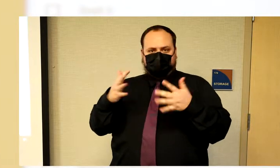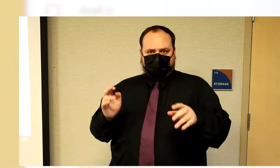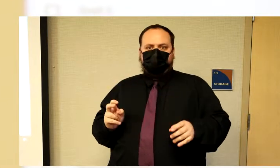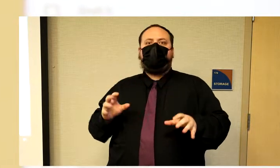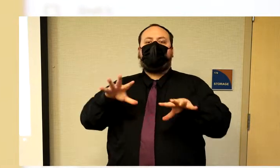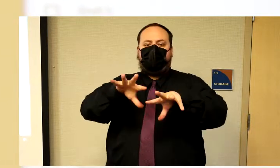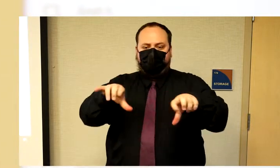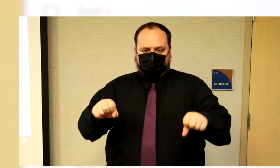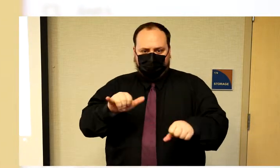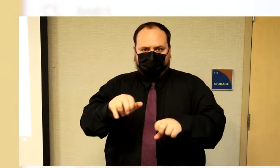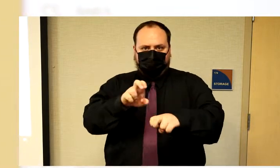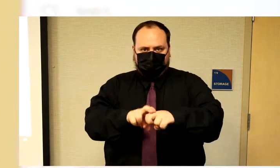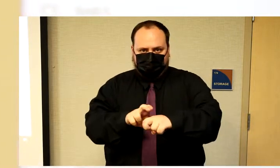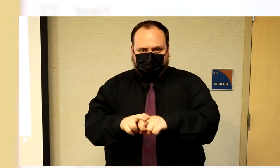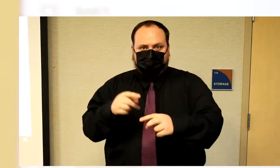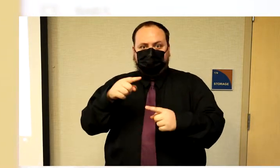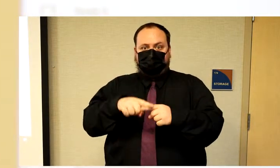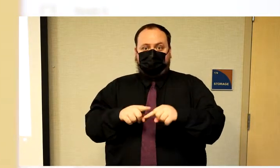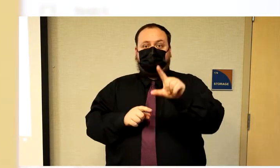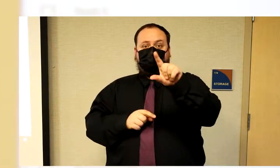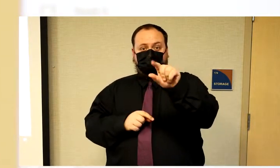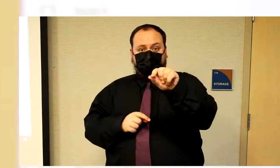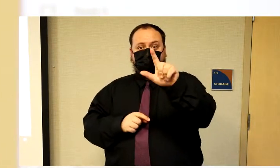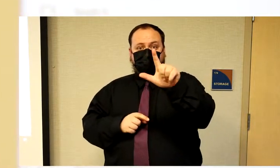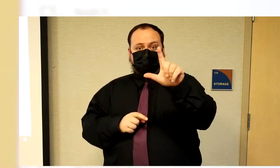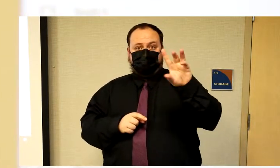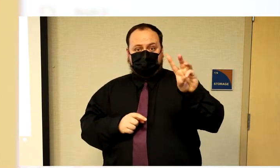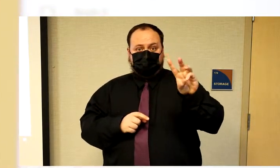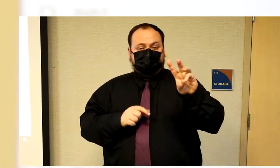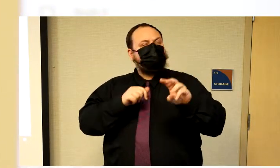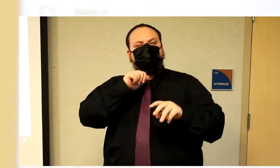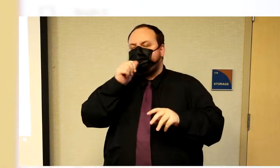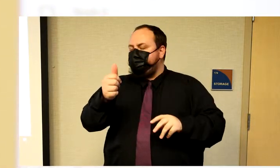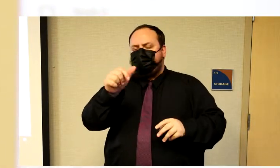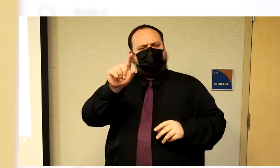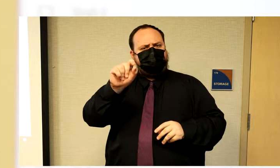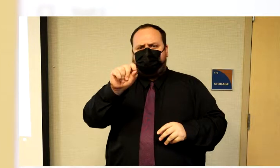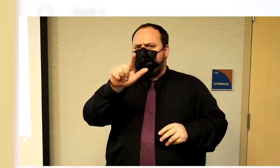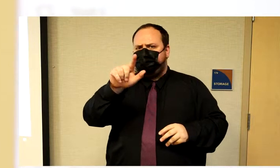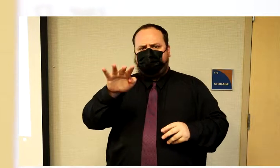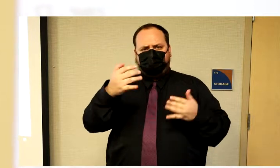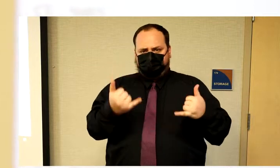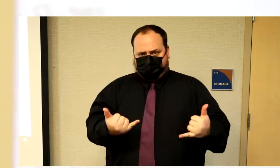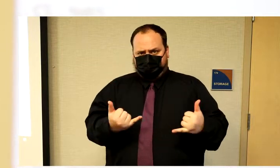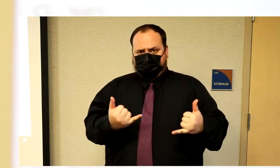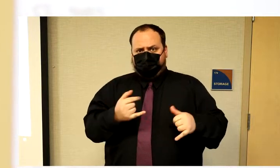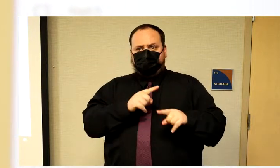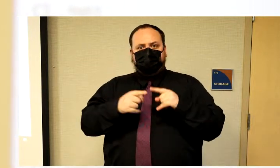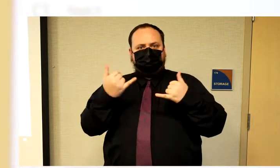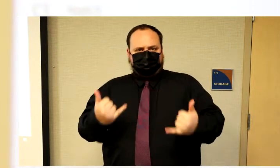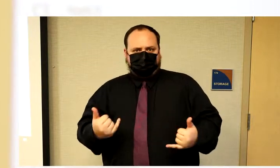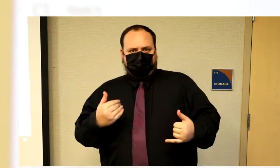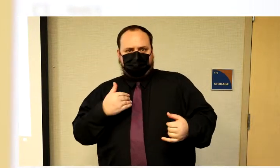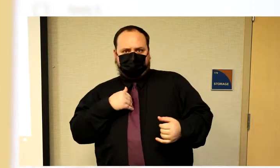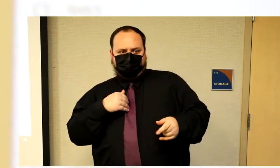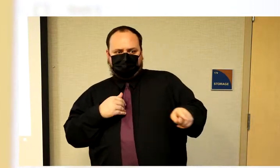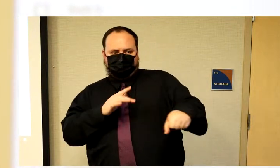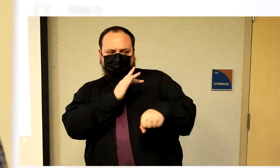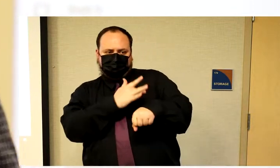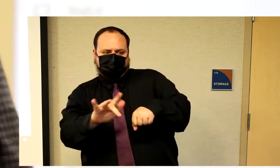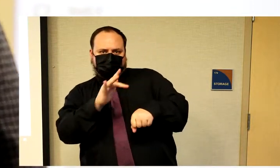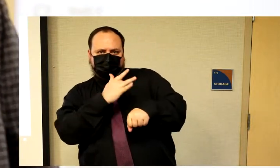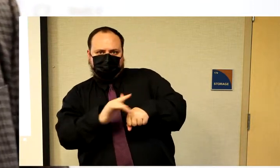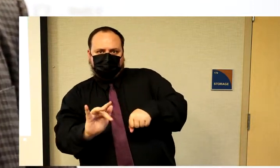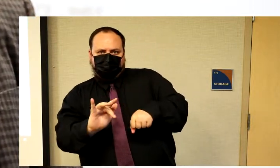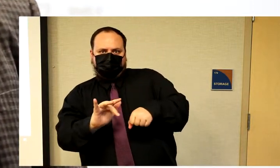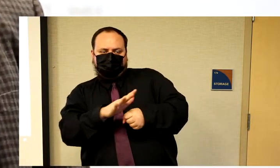board until 2026, no longer 2024, but we have an empty zone. And that's